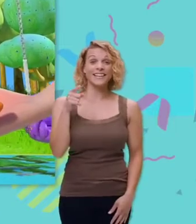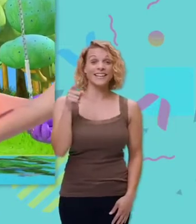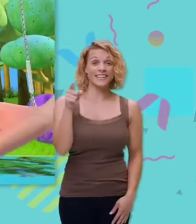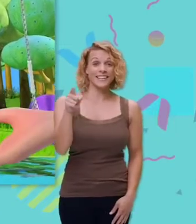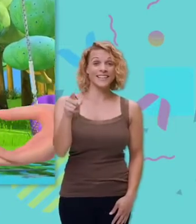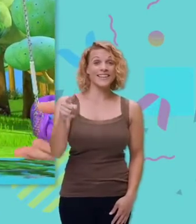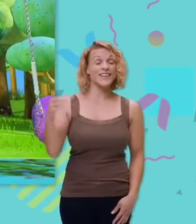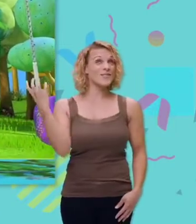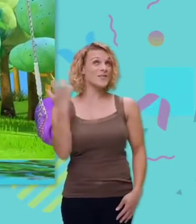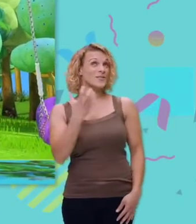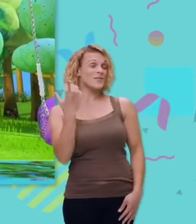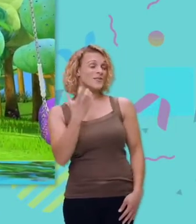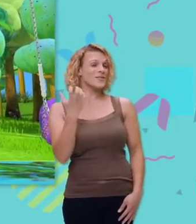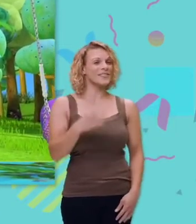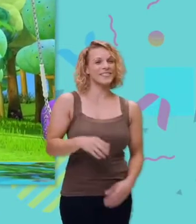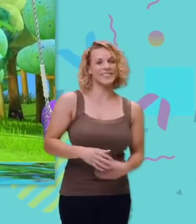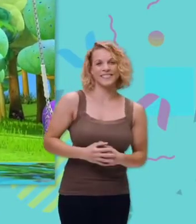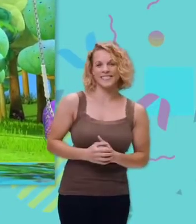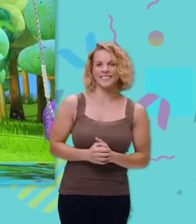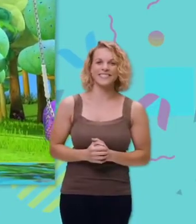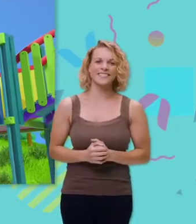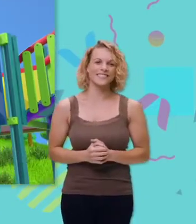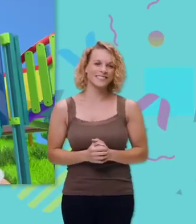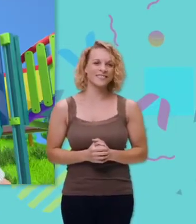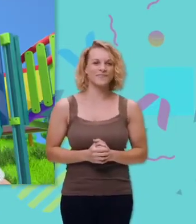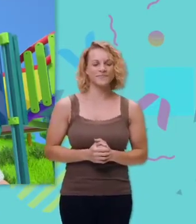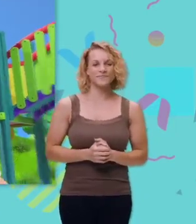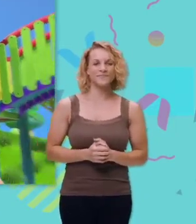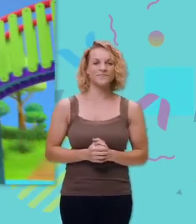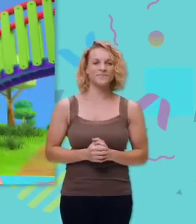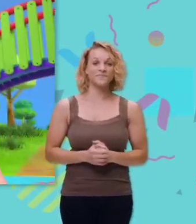Yay, I like it.